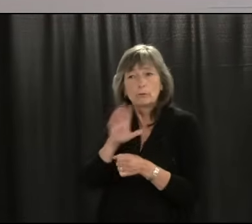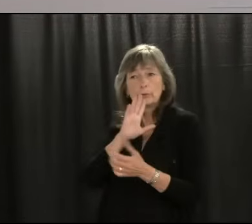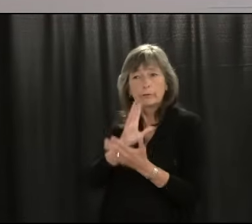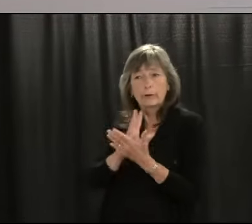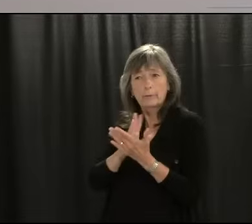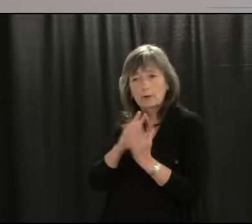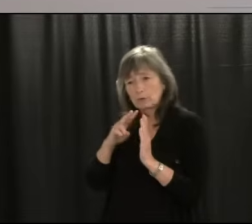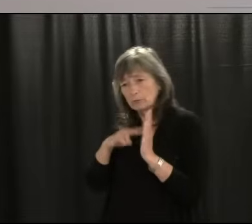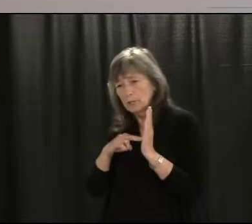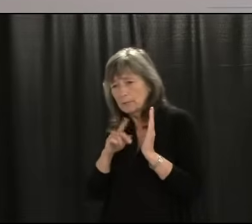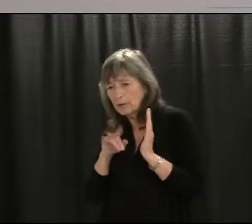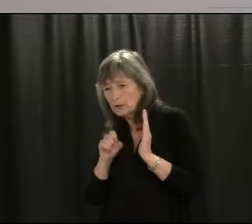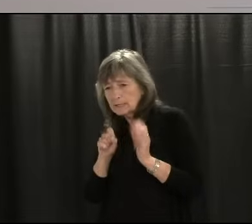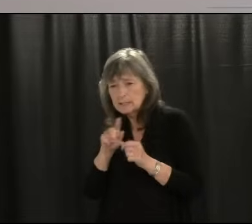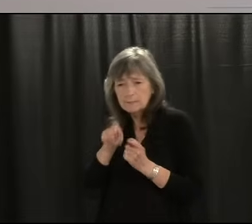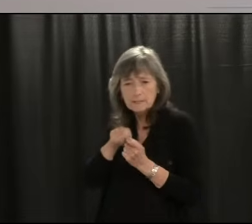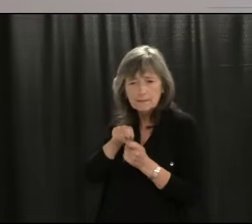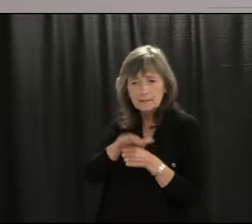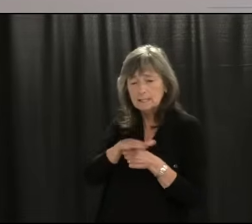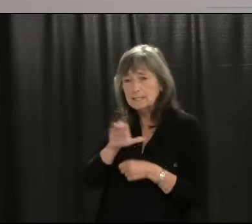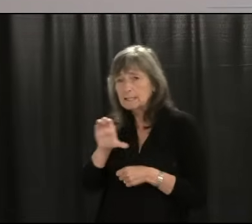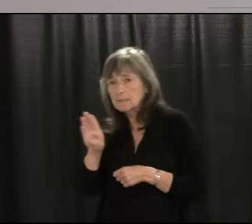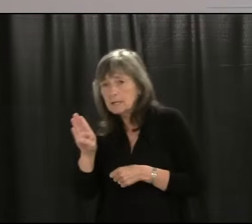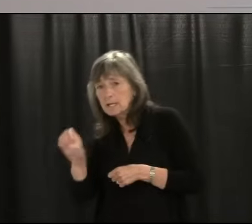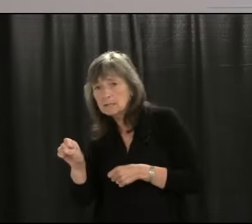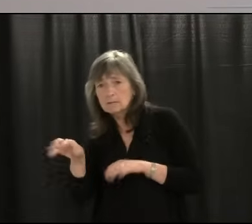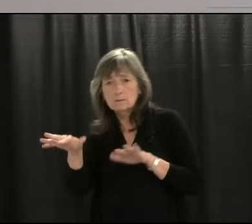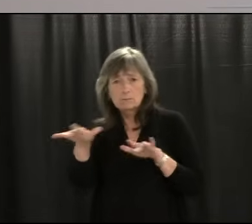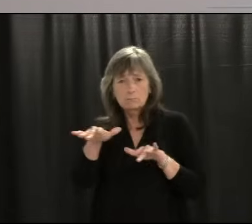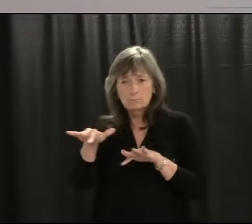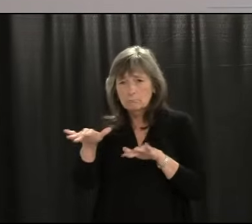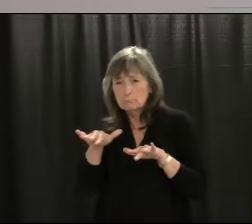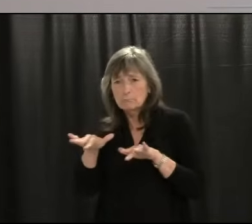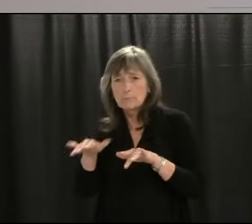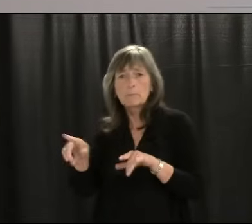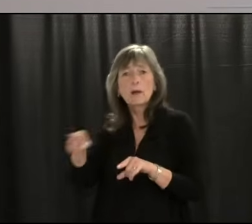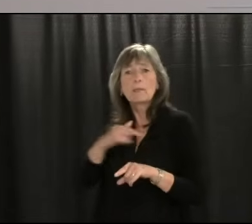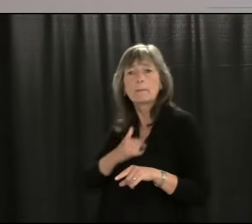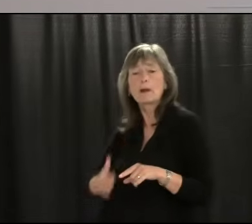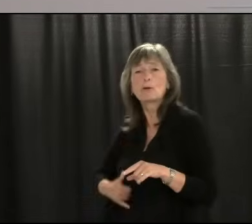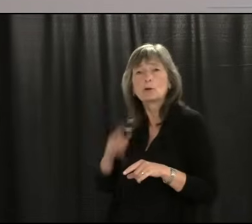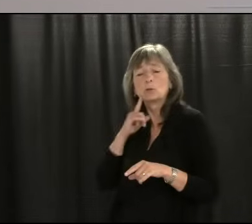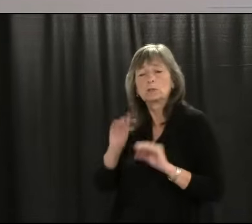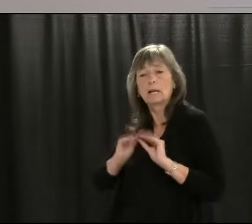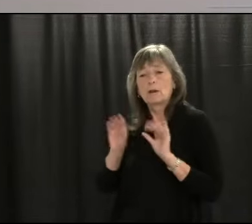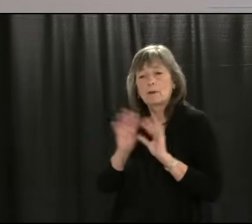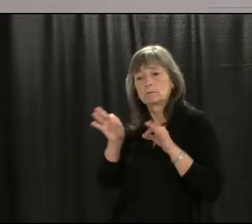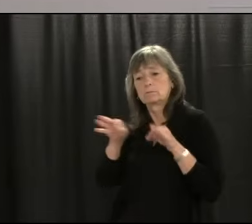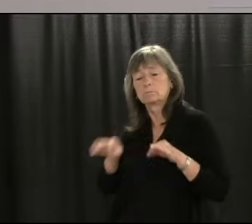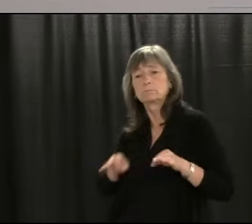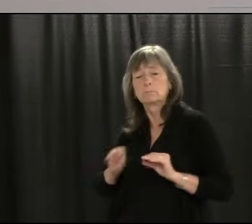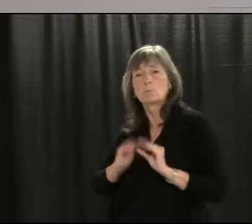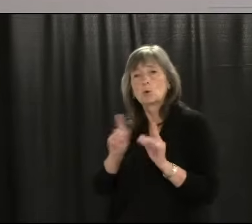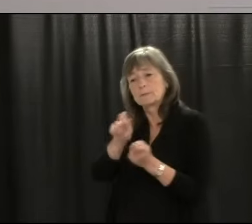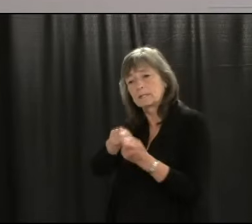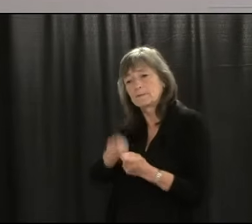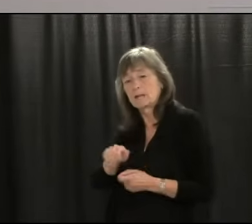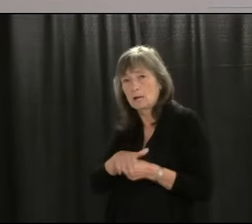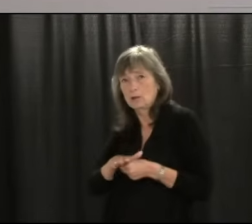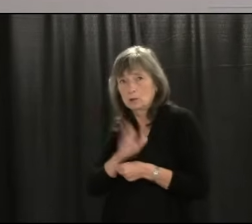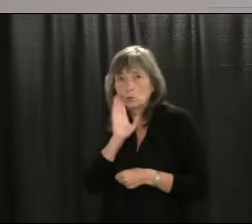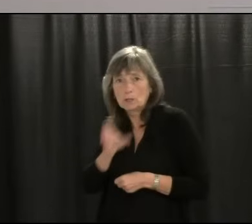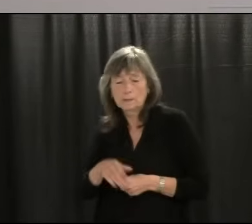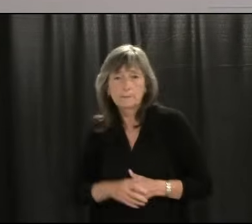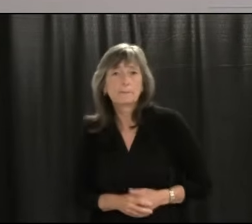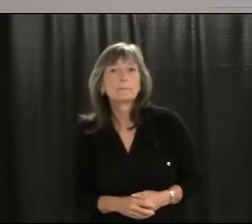that, the Paradise, what I read out, Paradise and CBS residents will be familiar with the area. But that clarification will be provided.